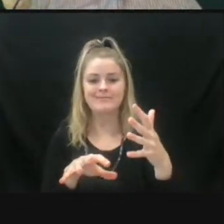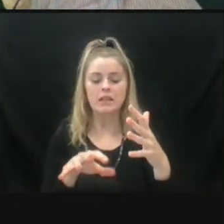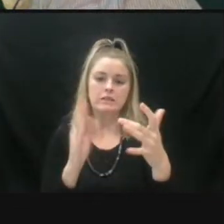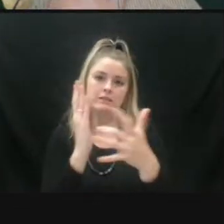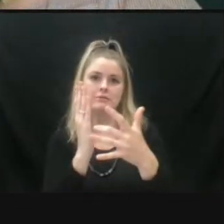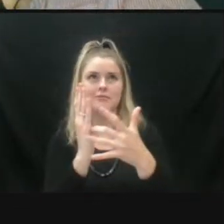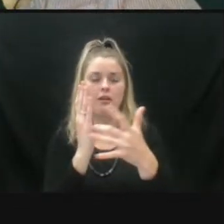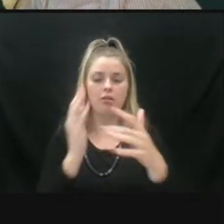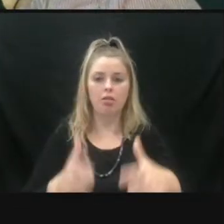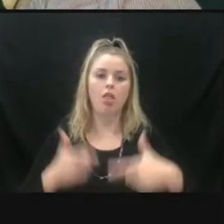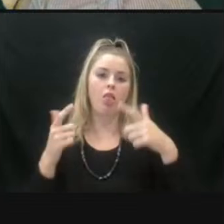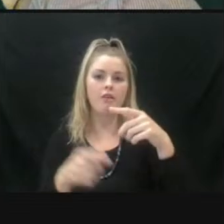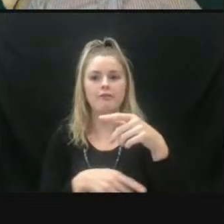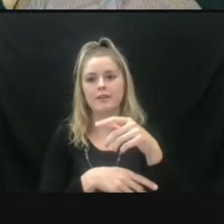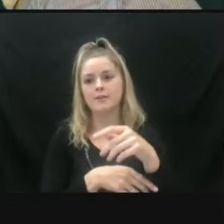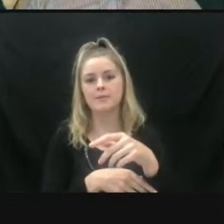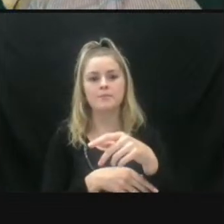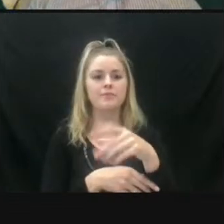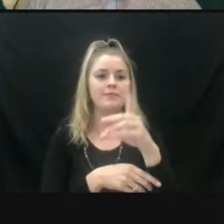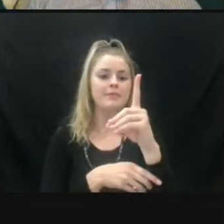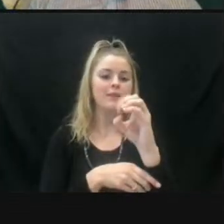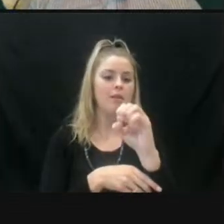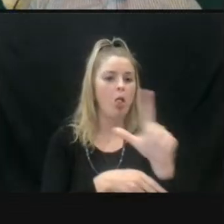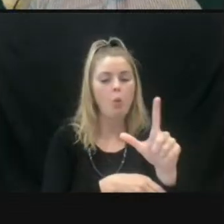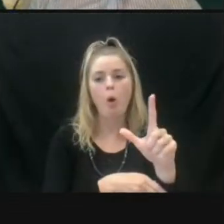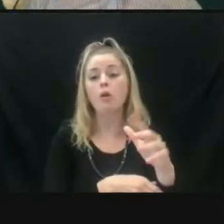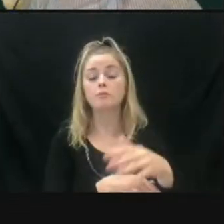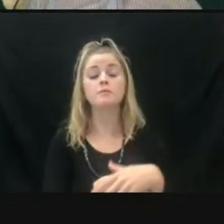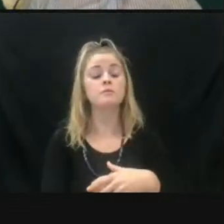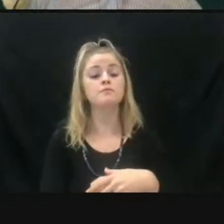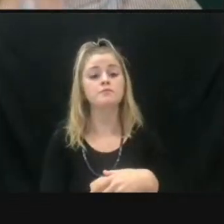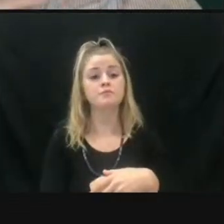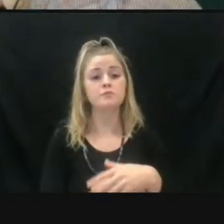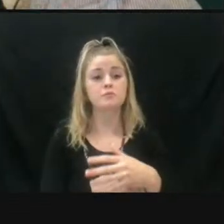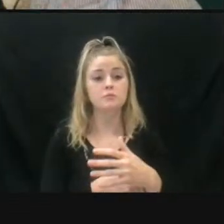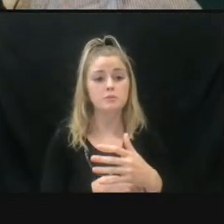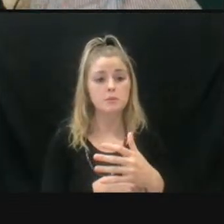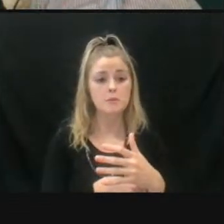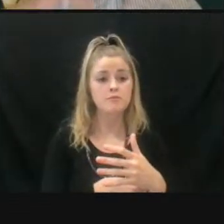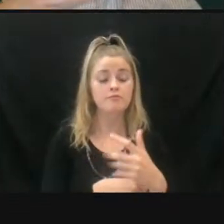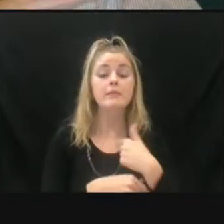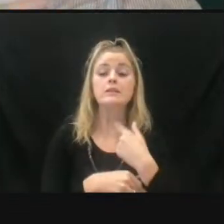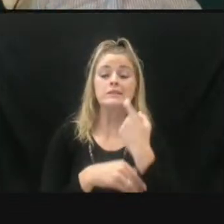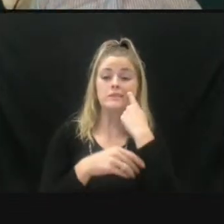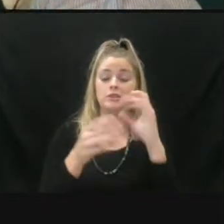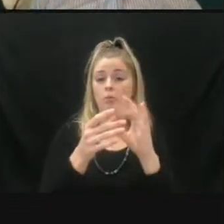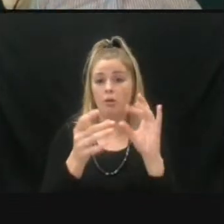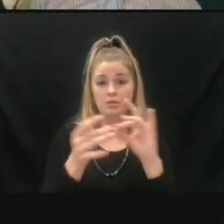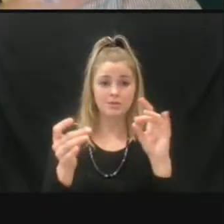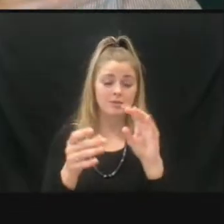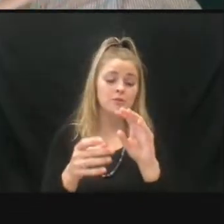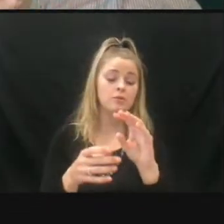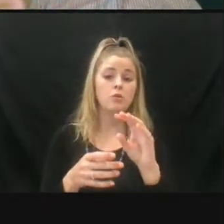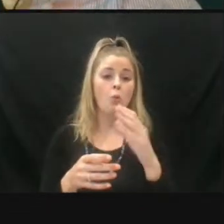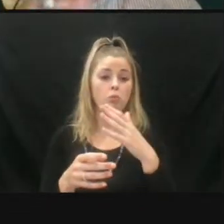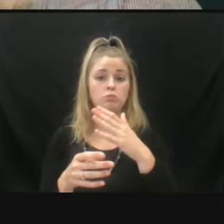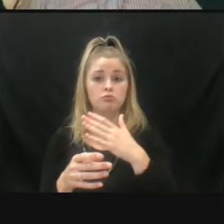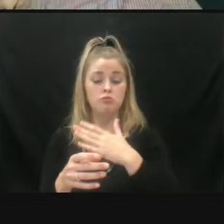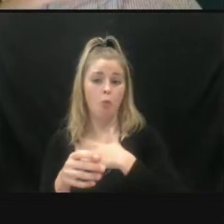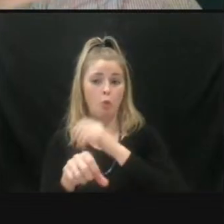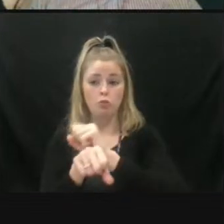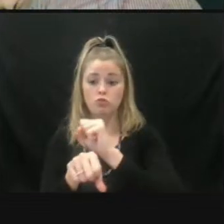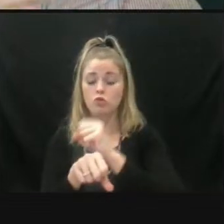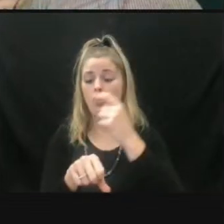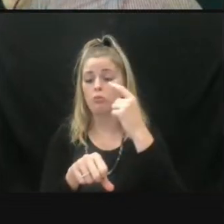Maryland and had relocated to Delaware in the 18th century. So, as I had said, Maryland State Archives viewed that this